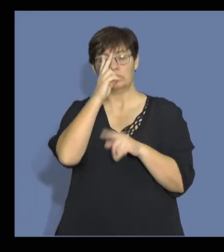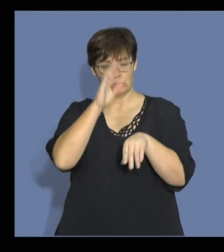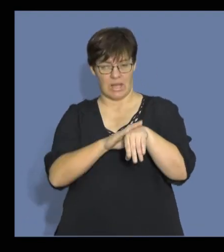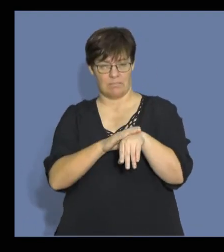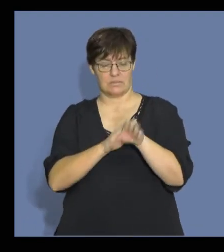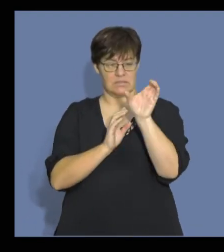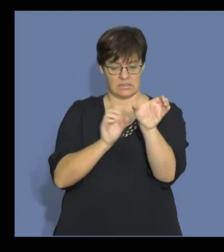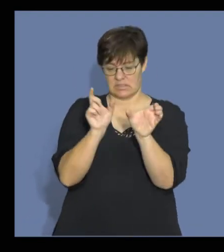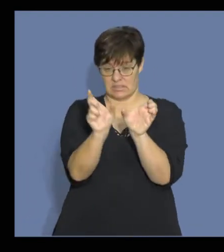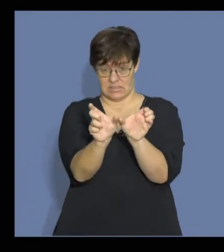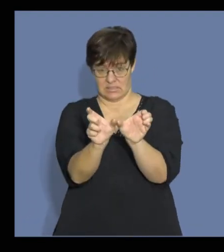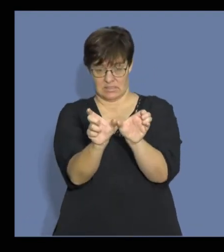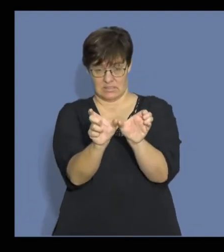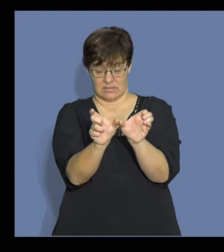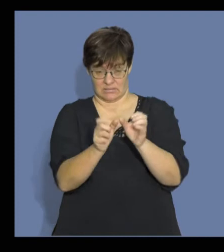bracket twice,